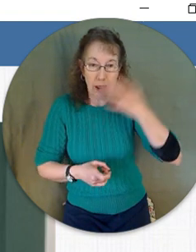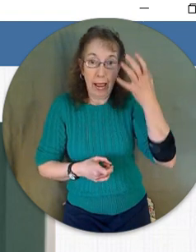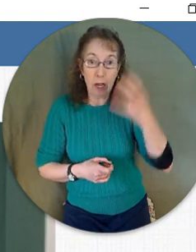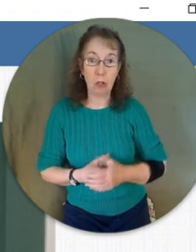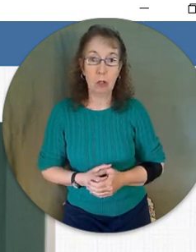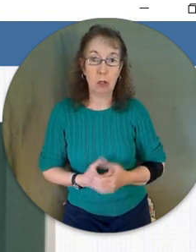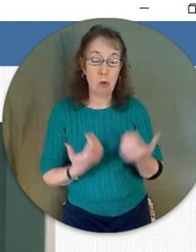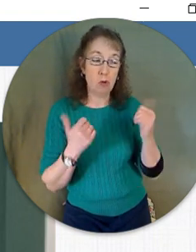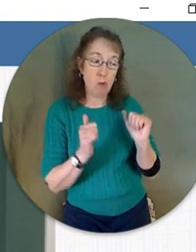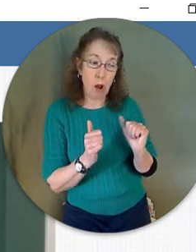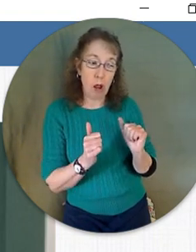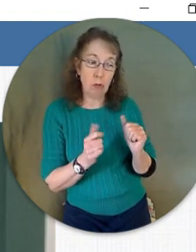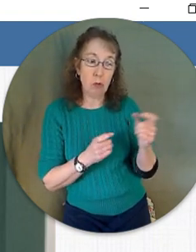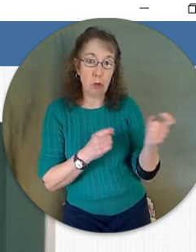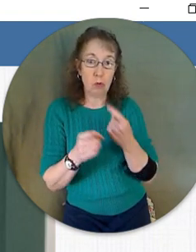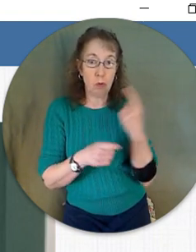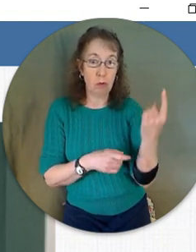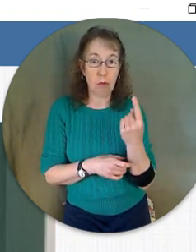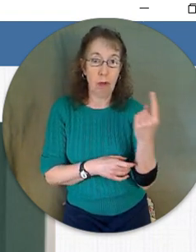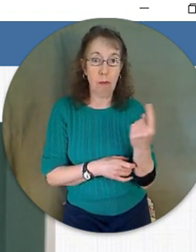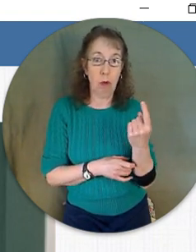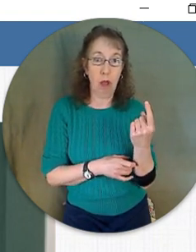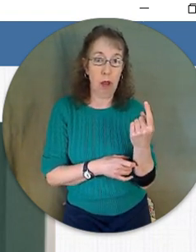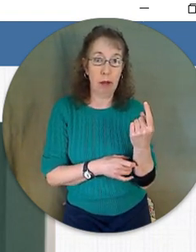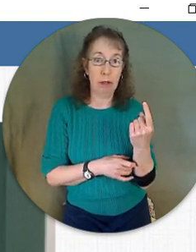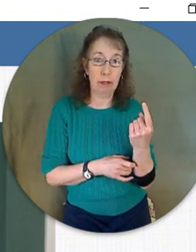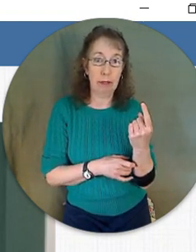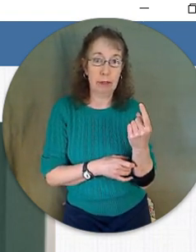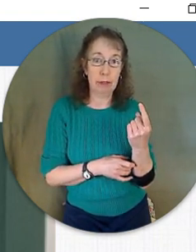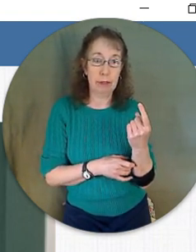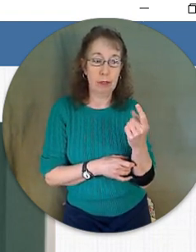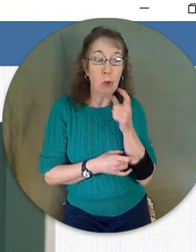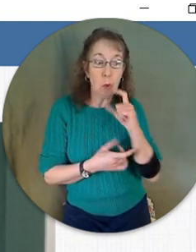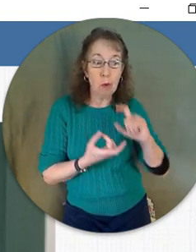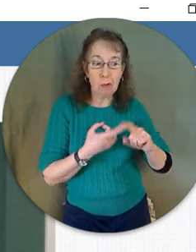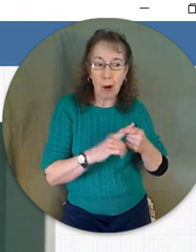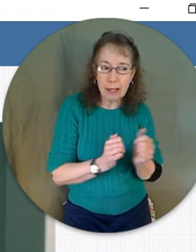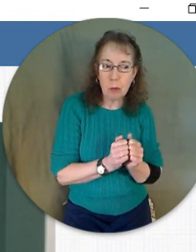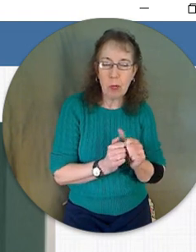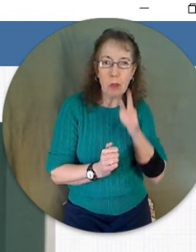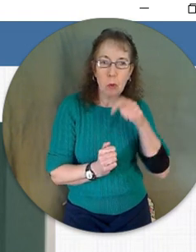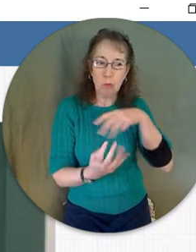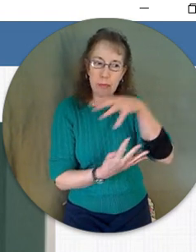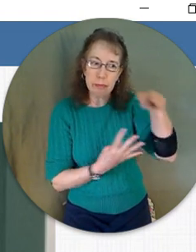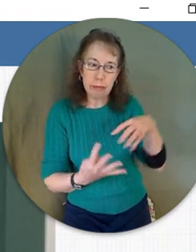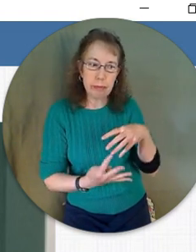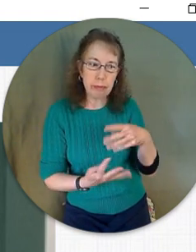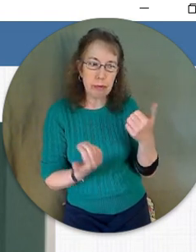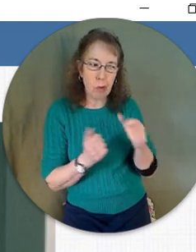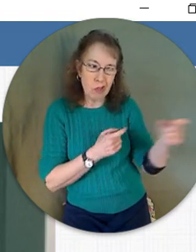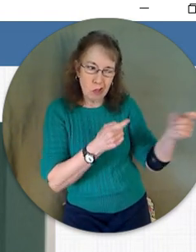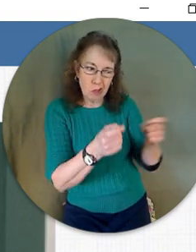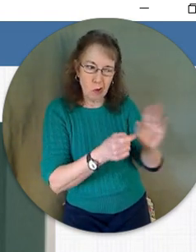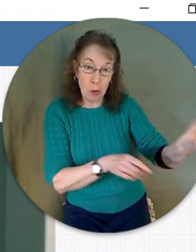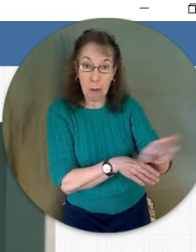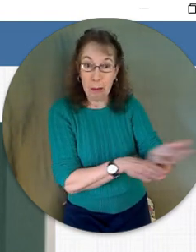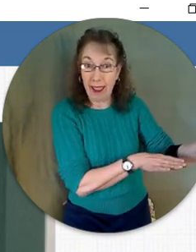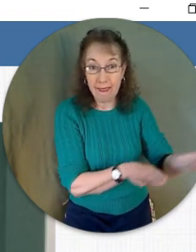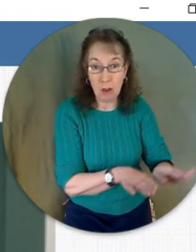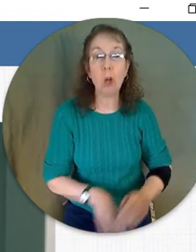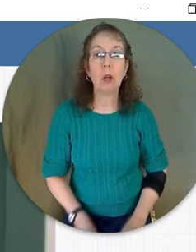trying to control someone, who they're friends with, who they hang out with, trying to control their behavior in that